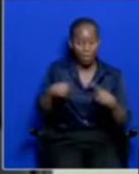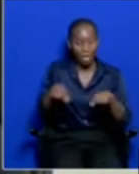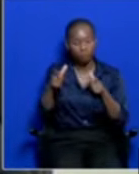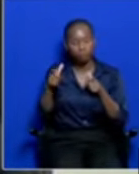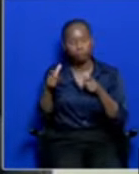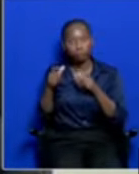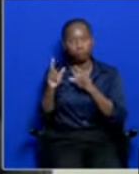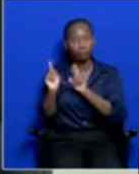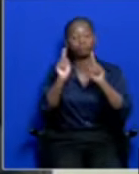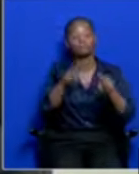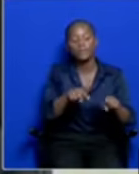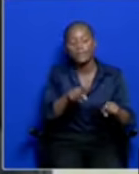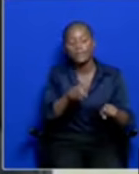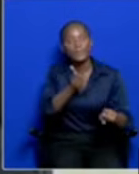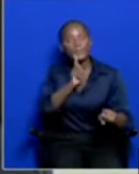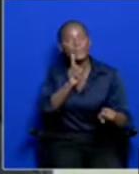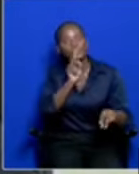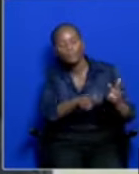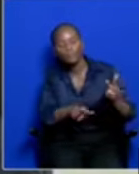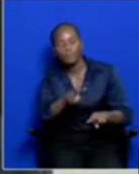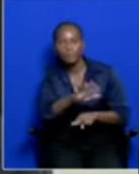So